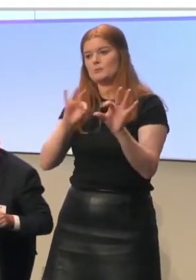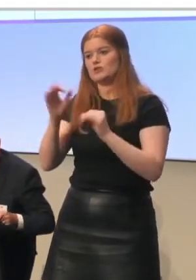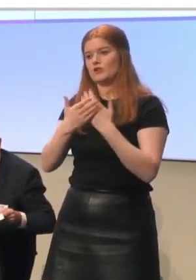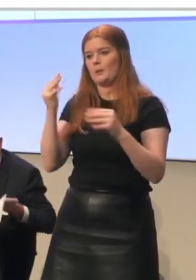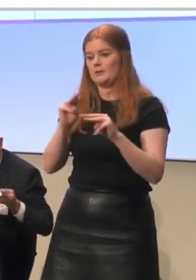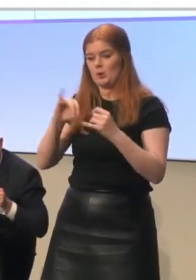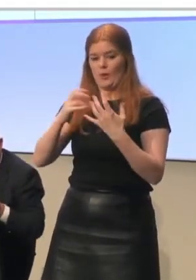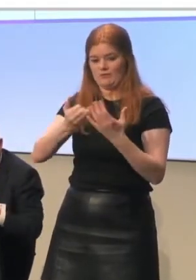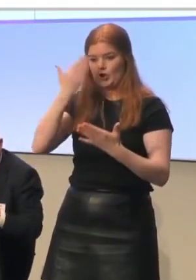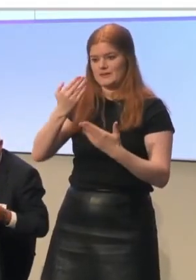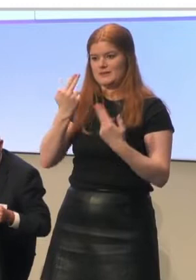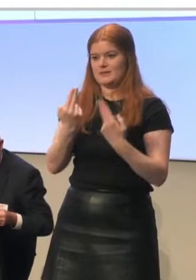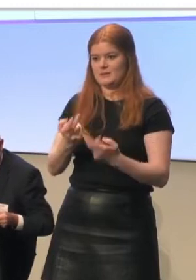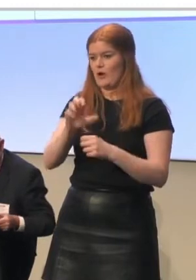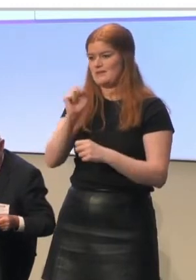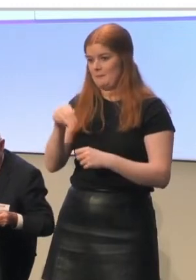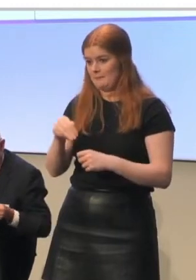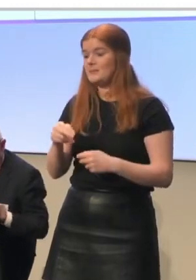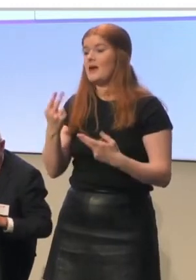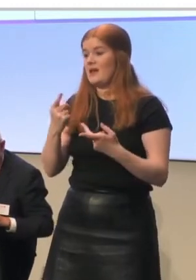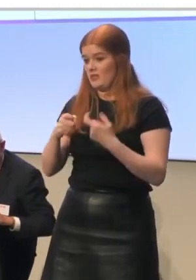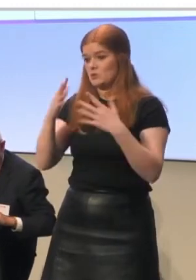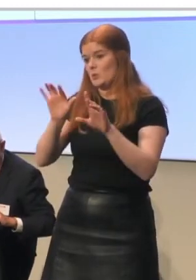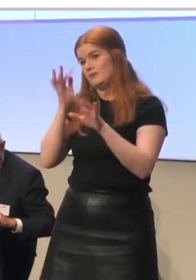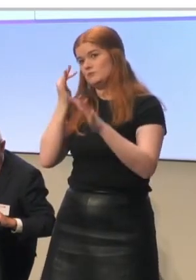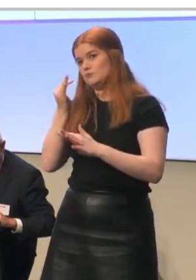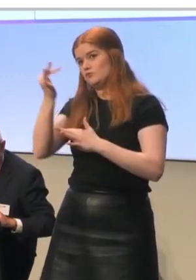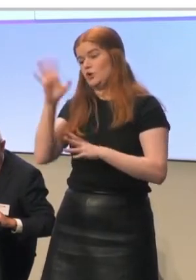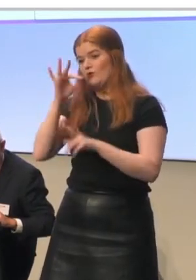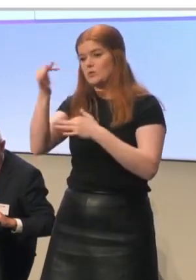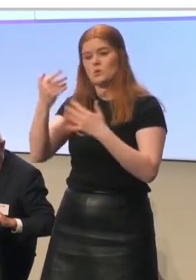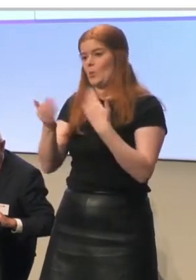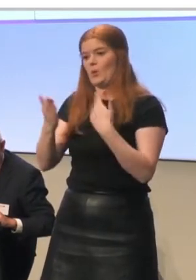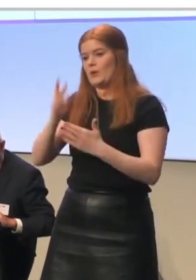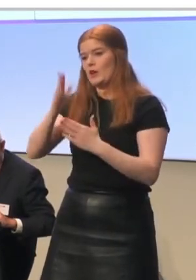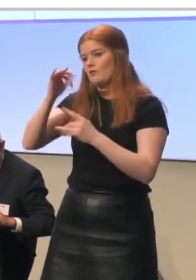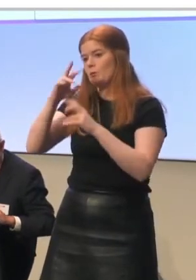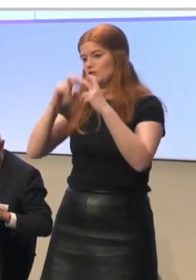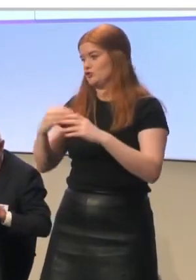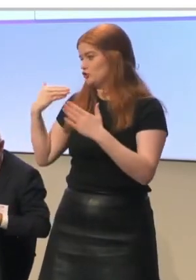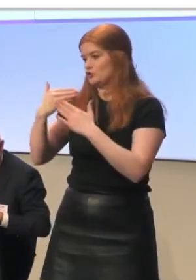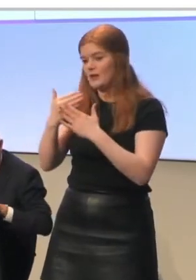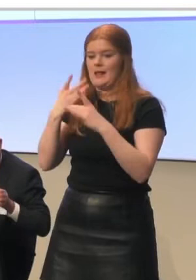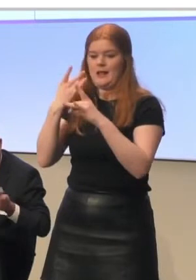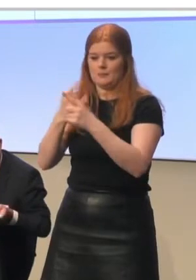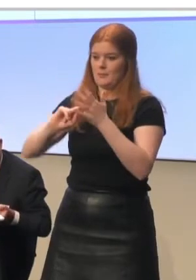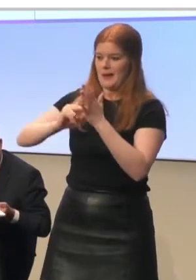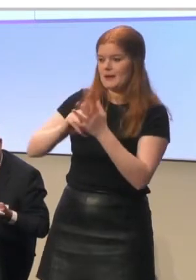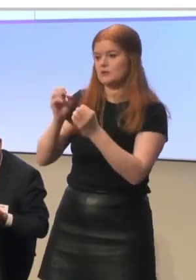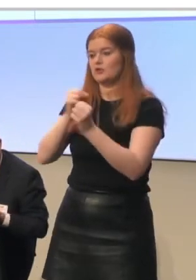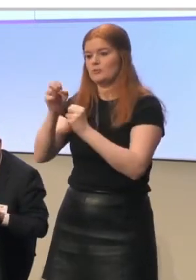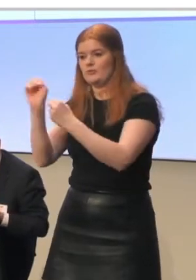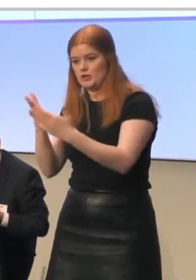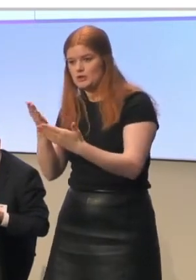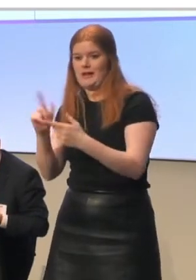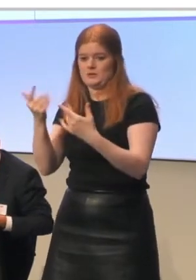and learning needs? And finally then, looking forward, what lessons can be identified from this research to support planning and service provision for